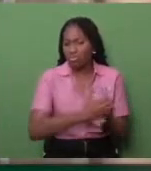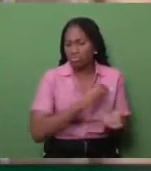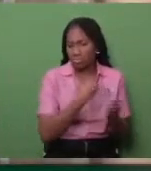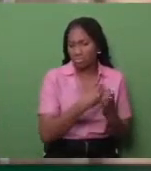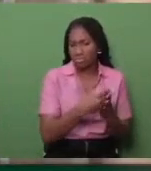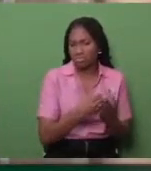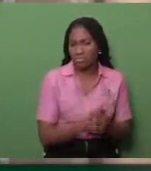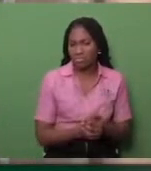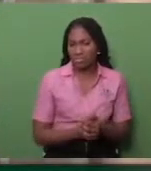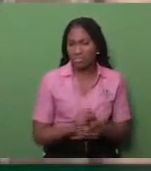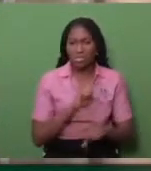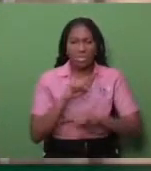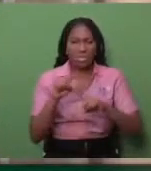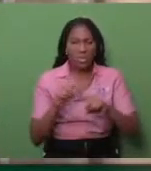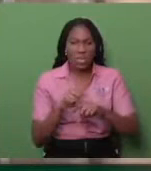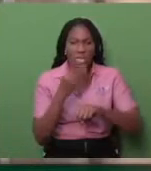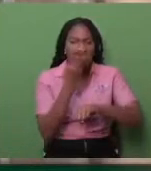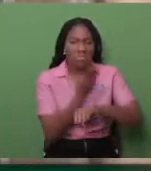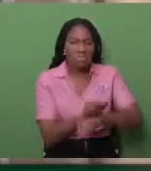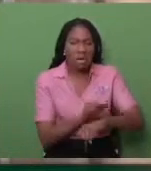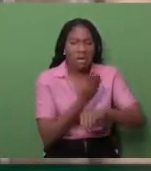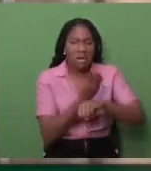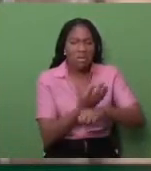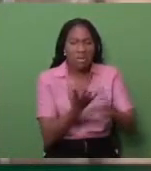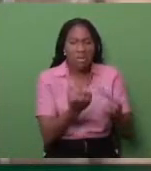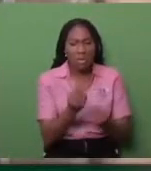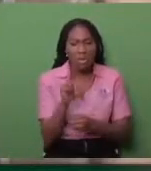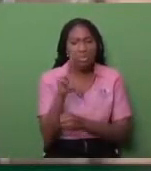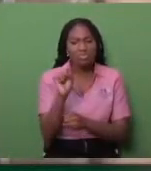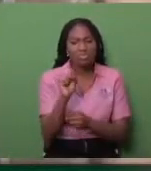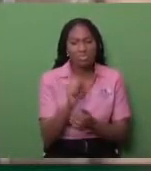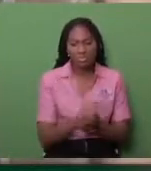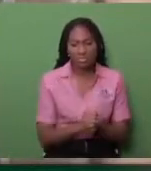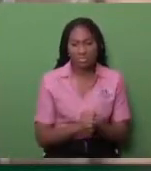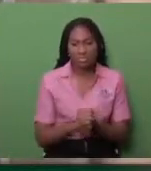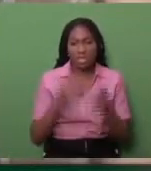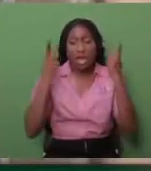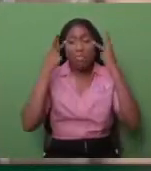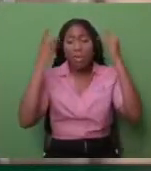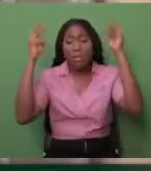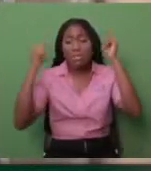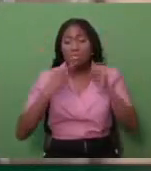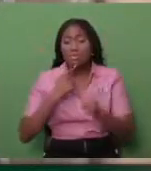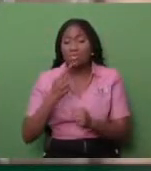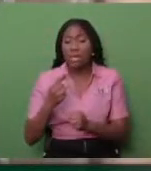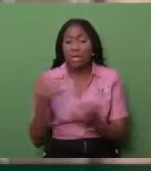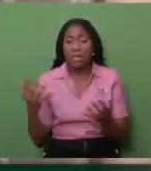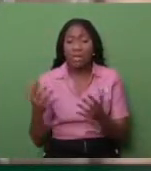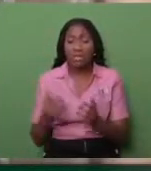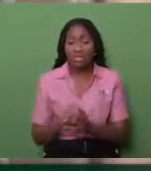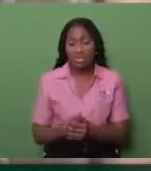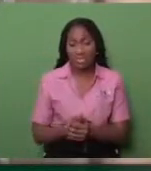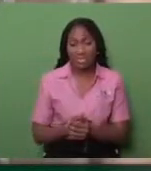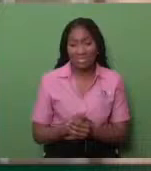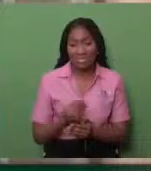forex, what does the Prime Minister turn around and say? What did he say? Kiss my hinds. Kiss